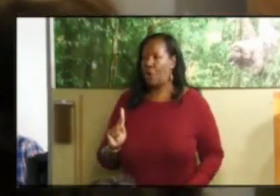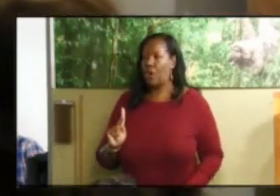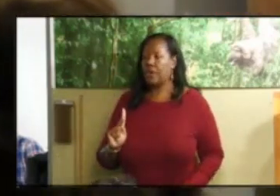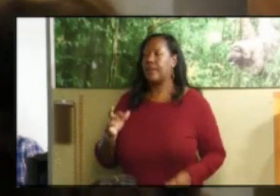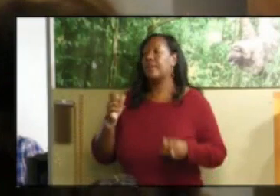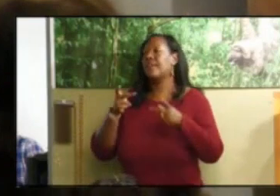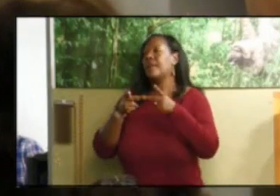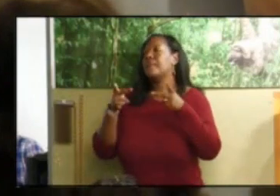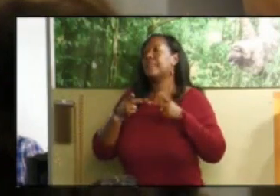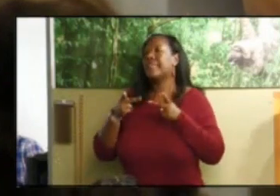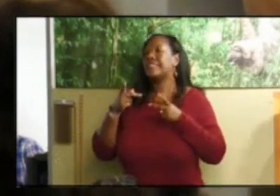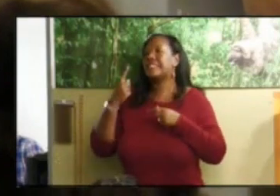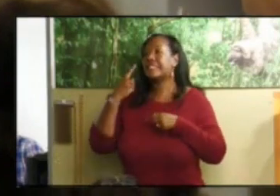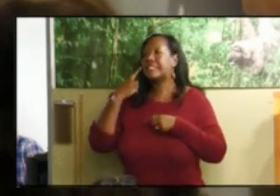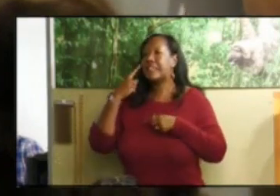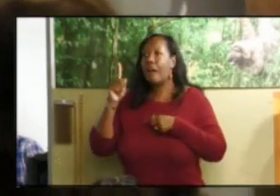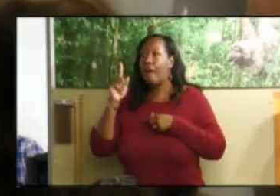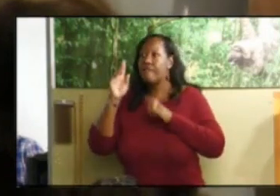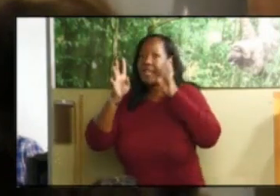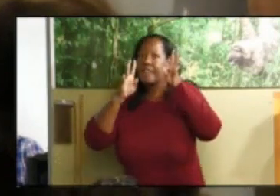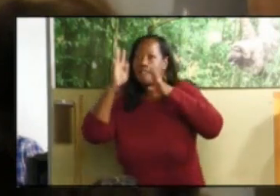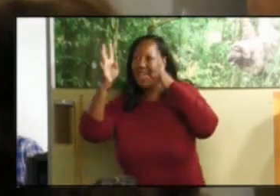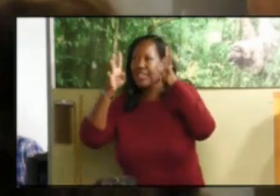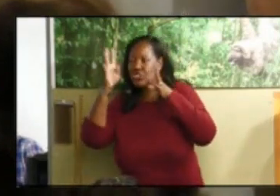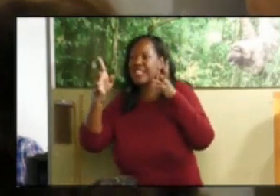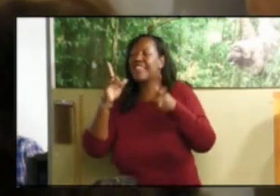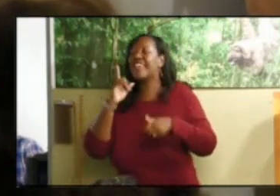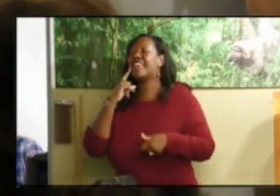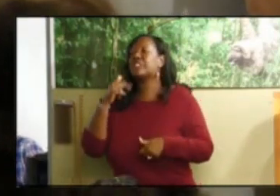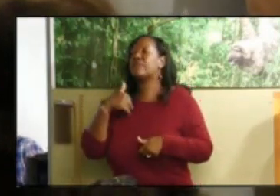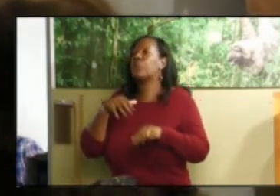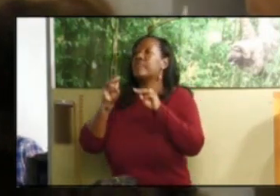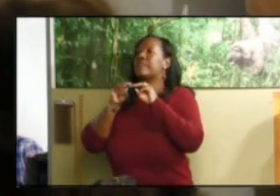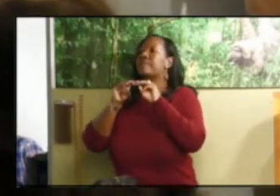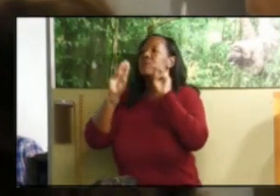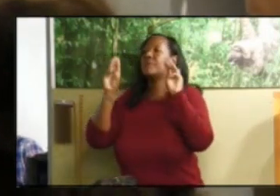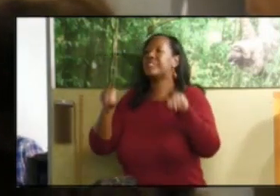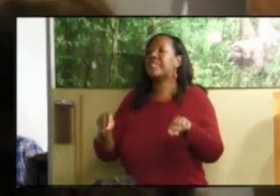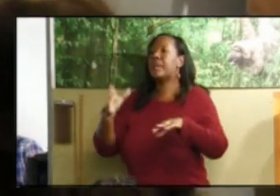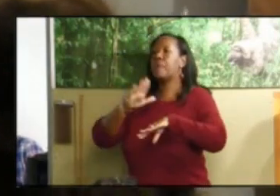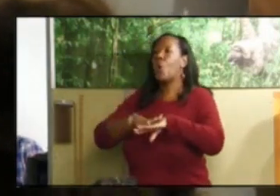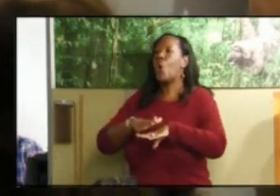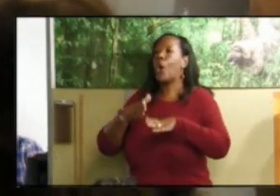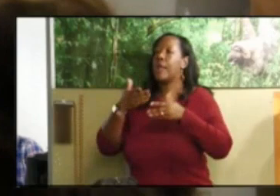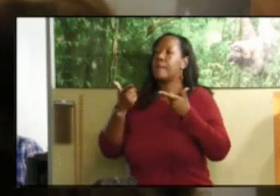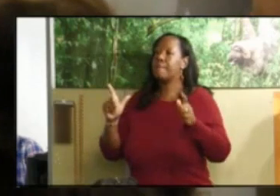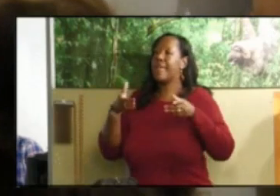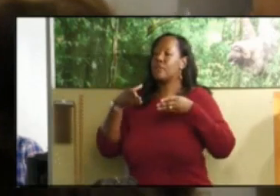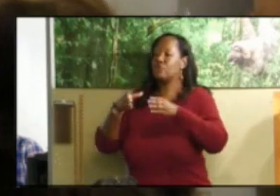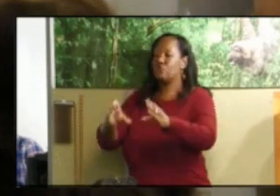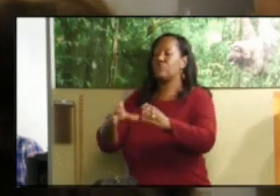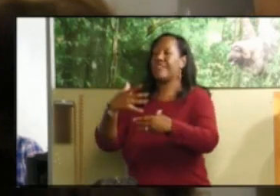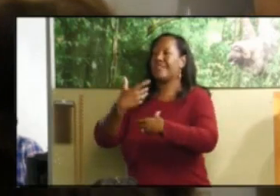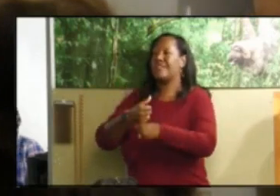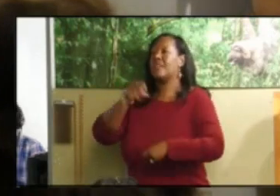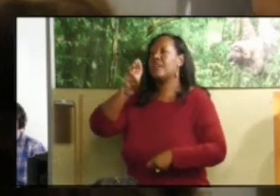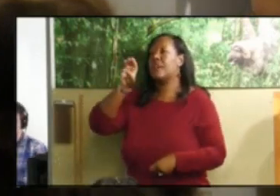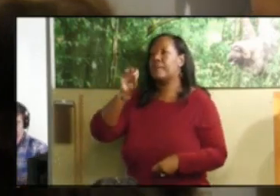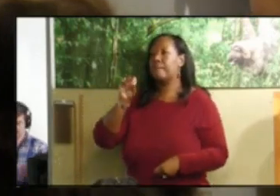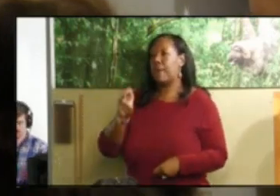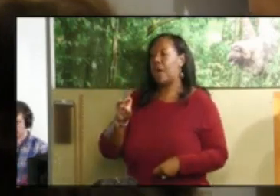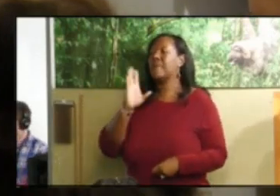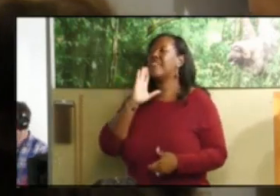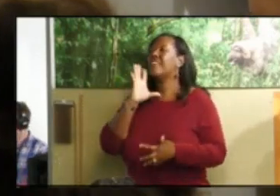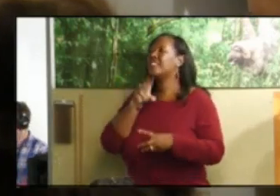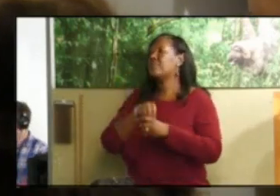for the museum on Main Street, MOMS, which is a part of SITES, the Smithsonian Institution Traveling